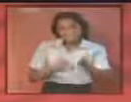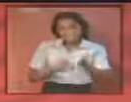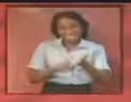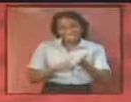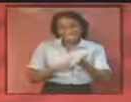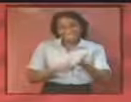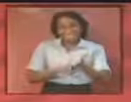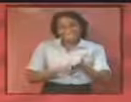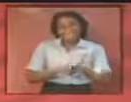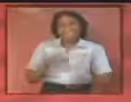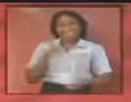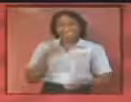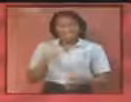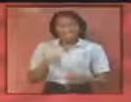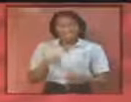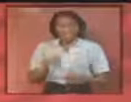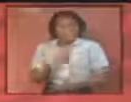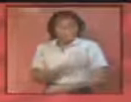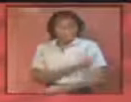to vaccines as